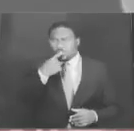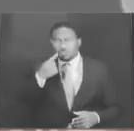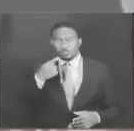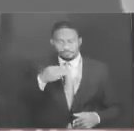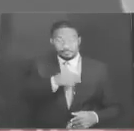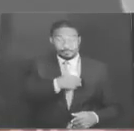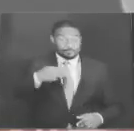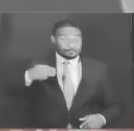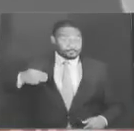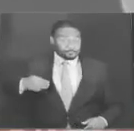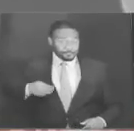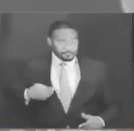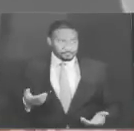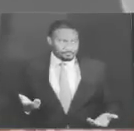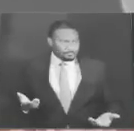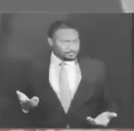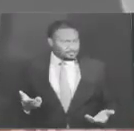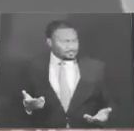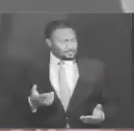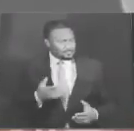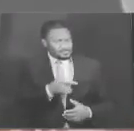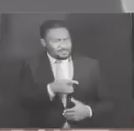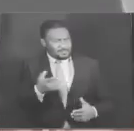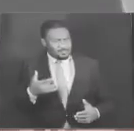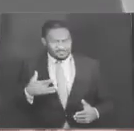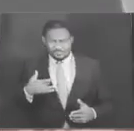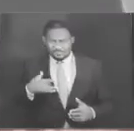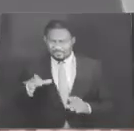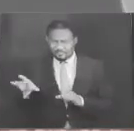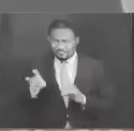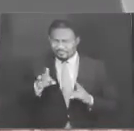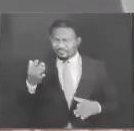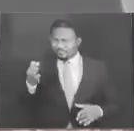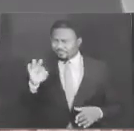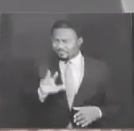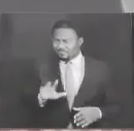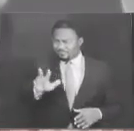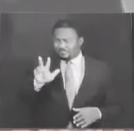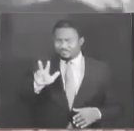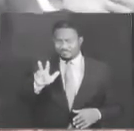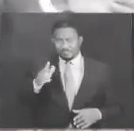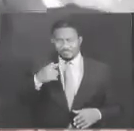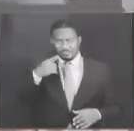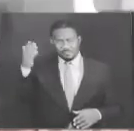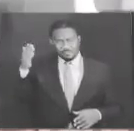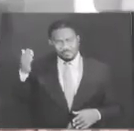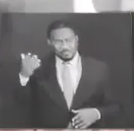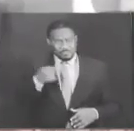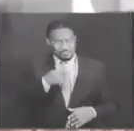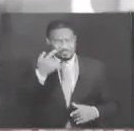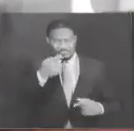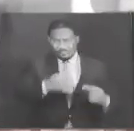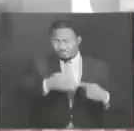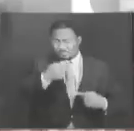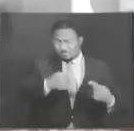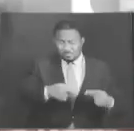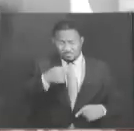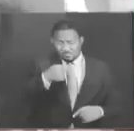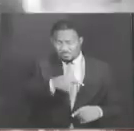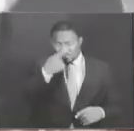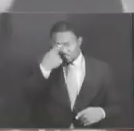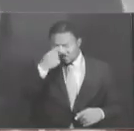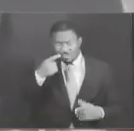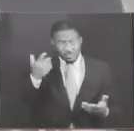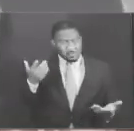Therefore, you cannot read Order 93, a statement by a member, to justify an argument for